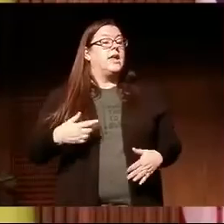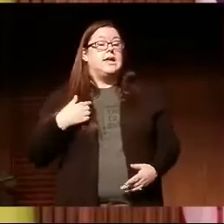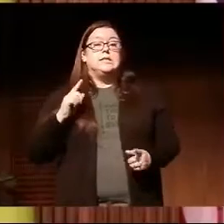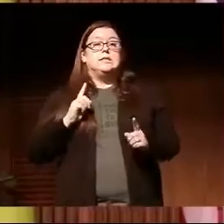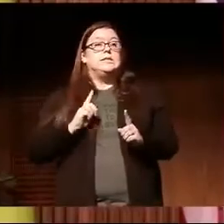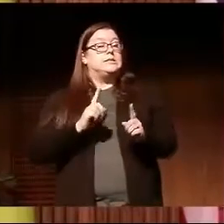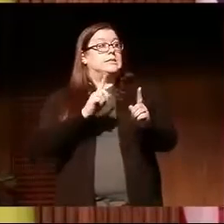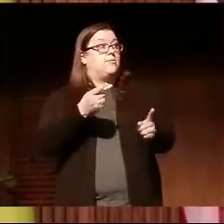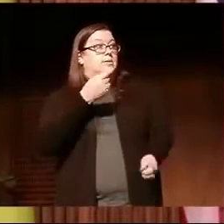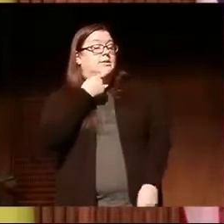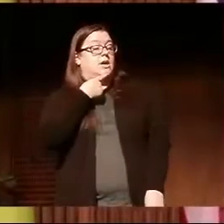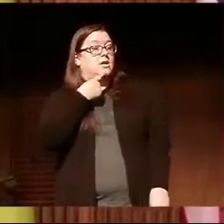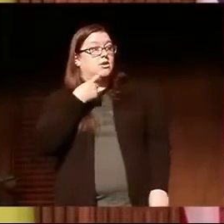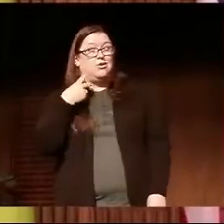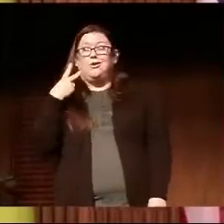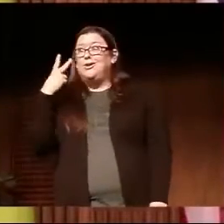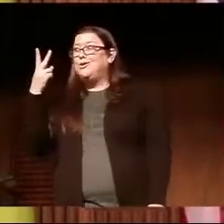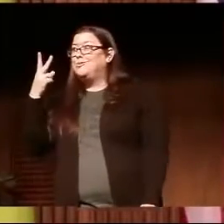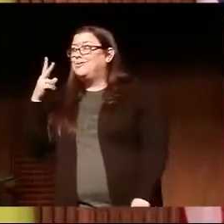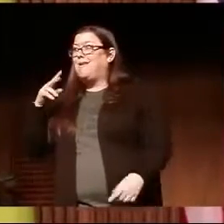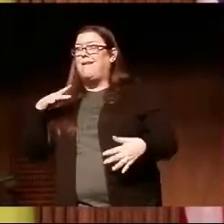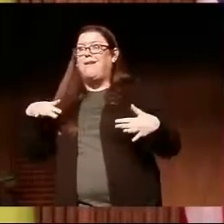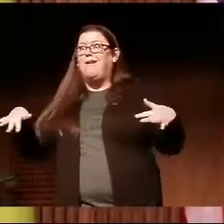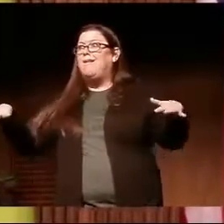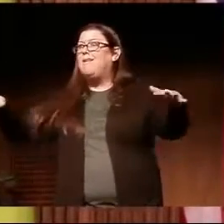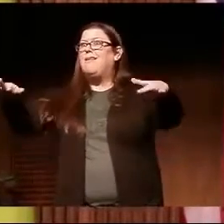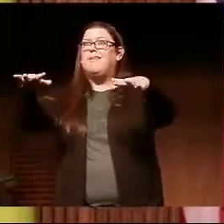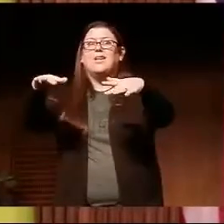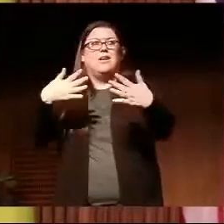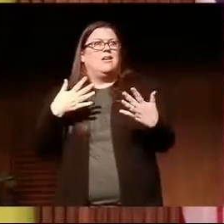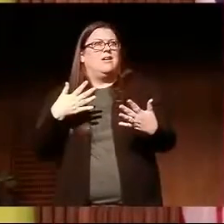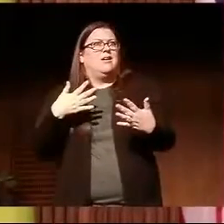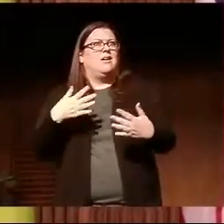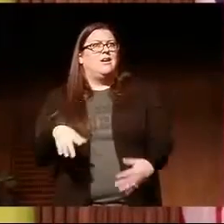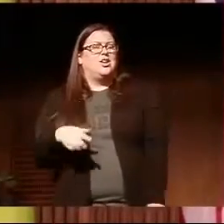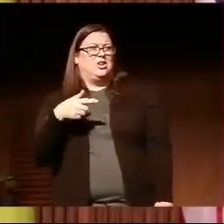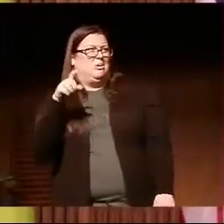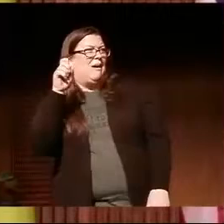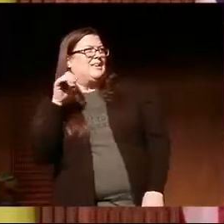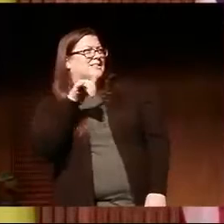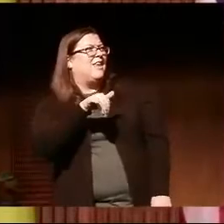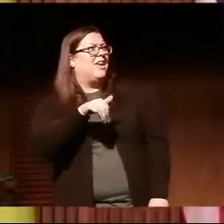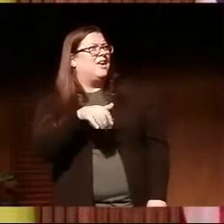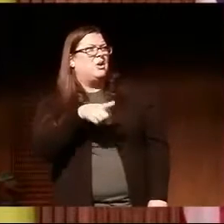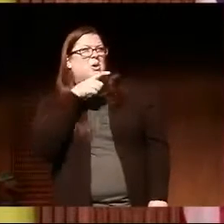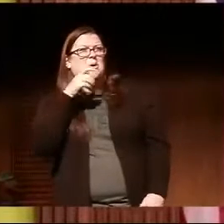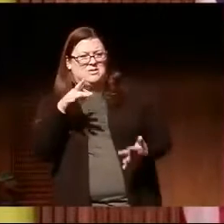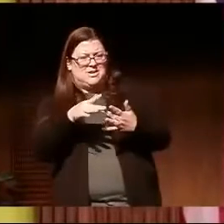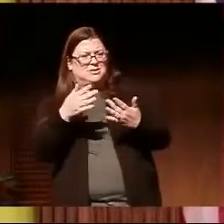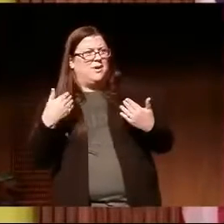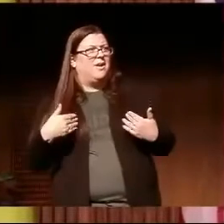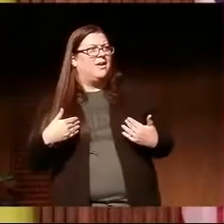said to him, "You see the crowd pressing around you, and yet you say, 'Who touched me?'" And he